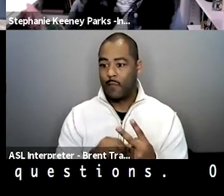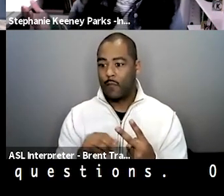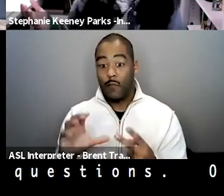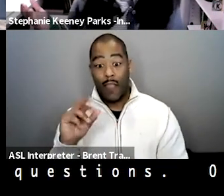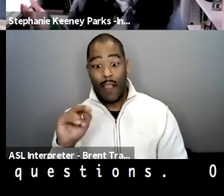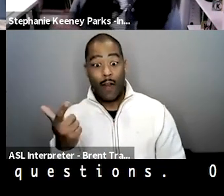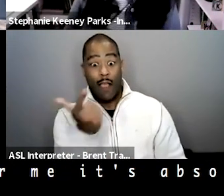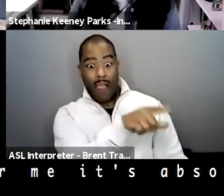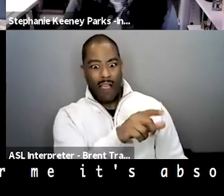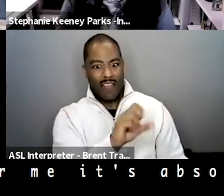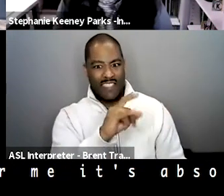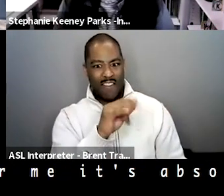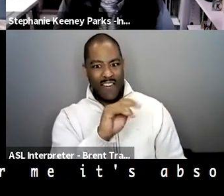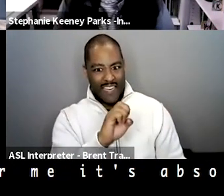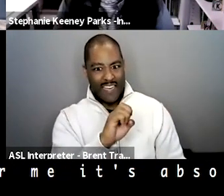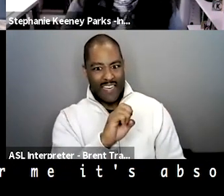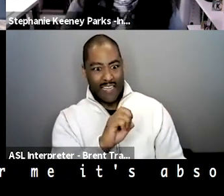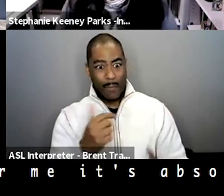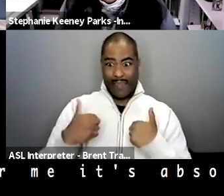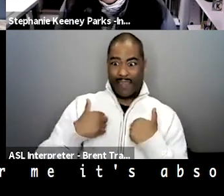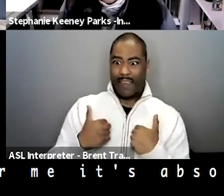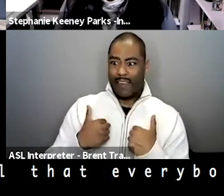You have such big questions, okay.